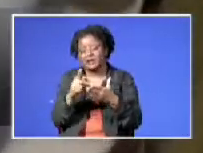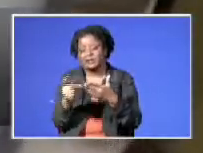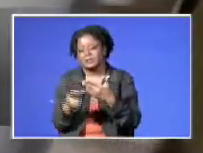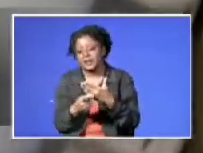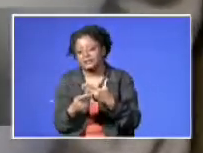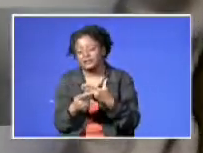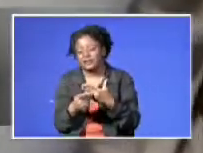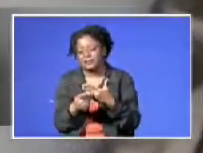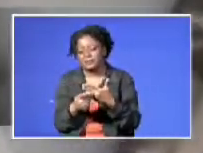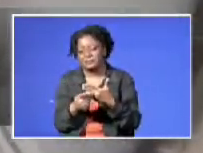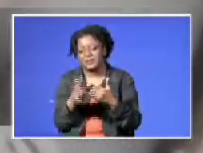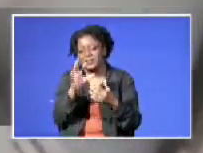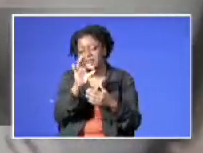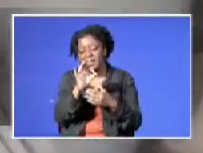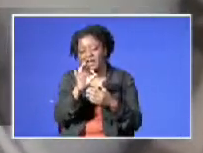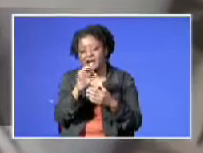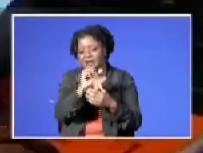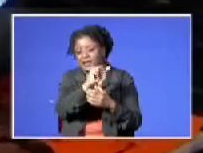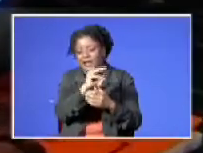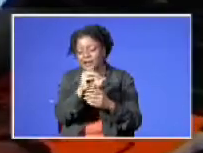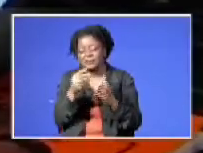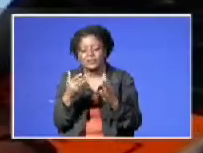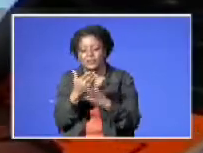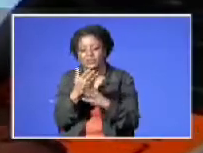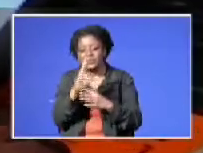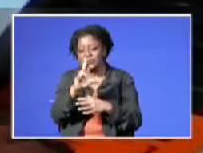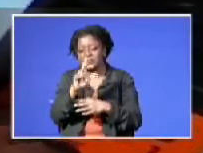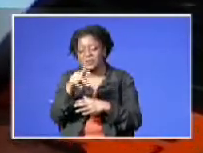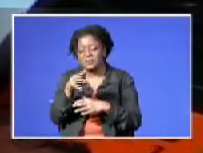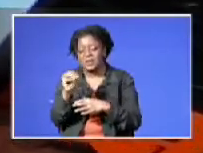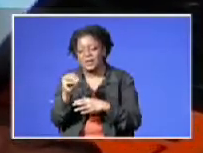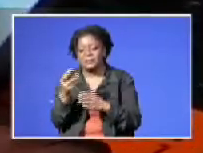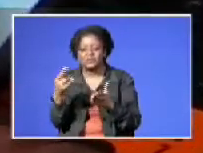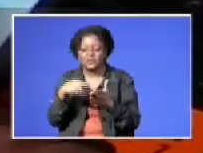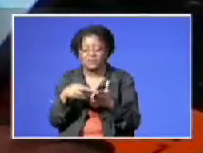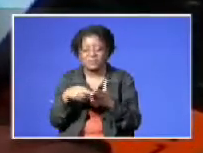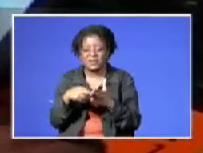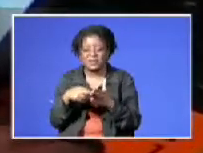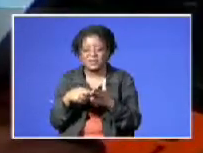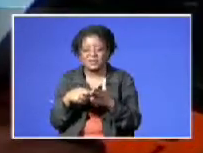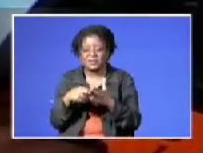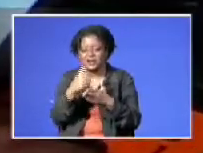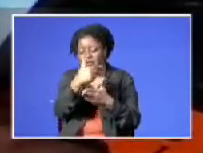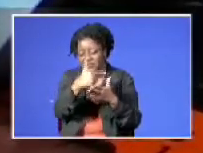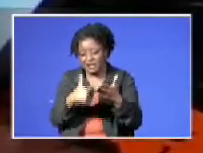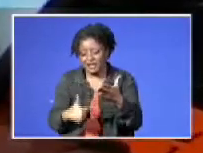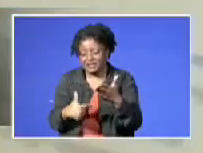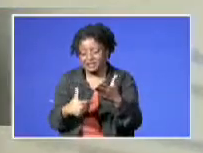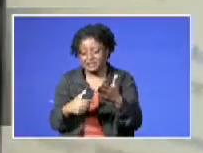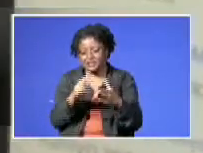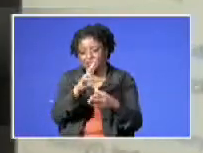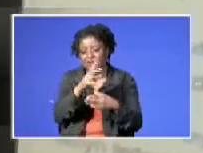daily. A repeat broadcast of the daily lessons will air from 3 p.m. to 9 p.m. The